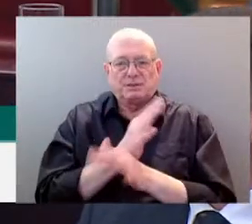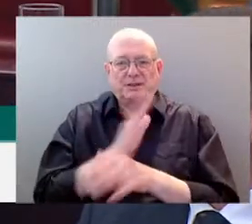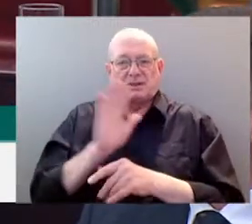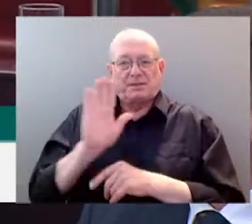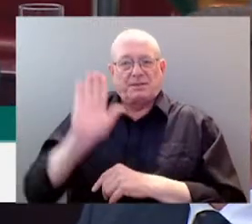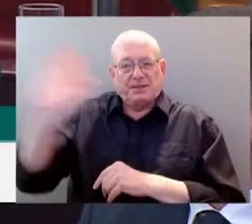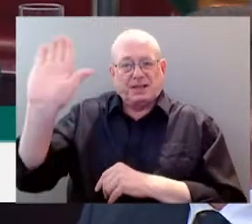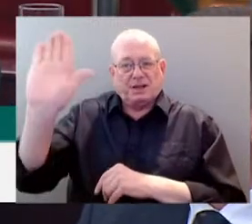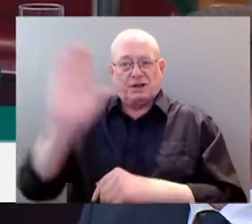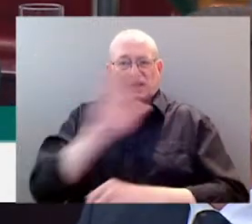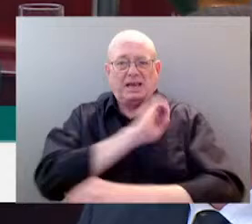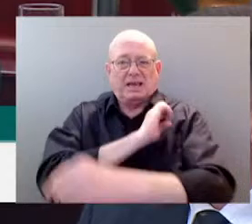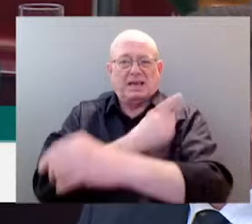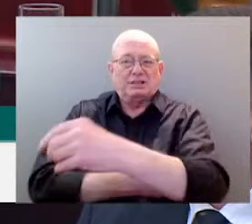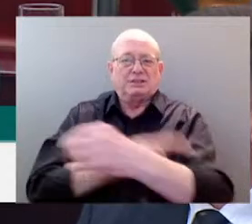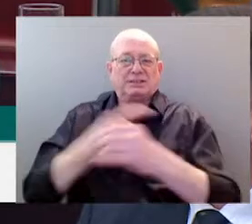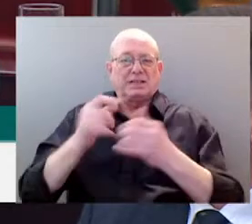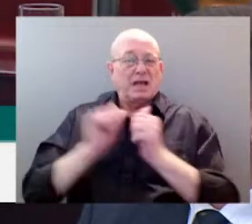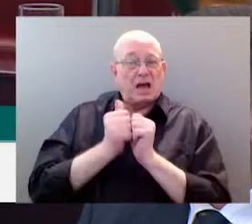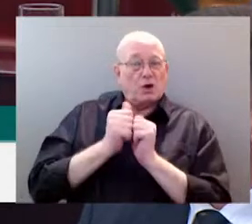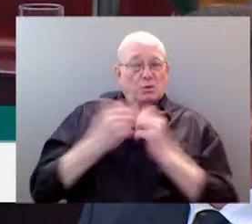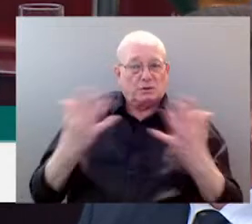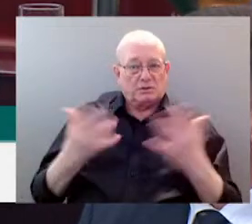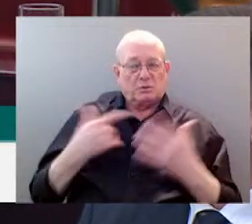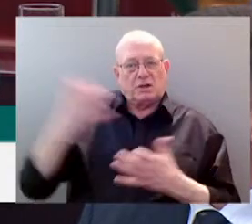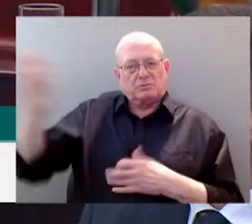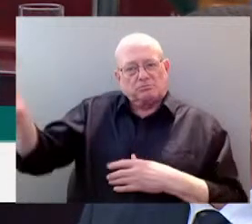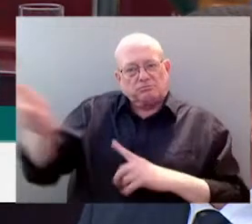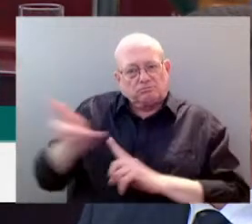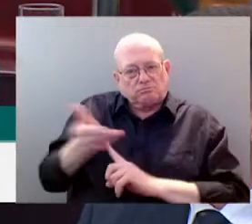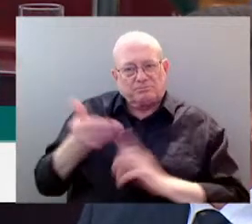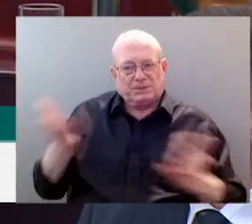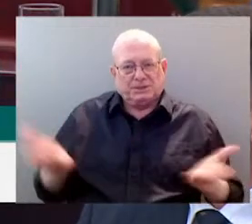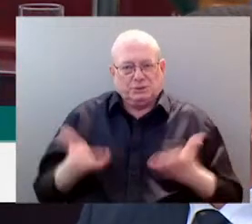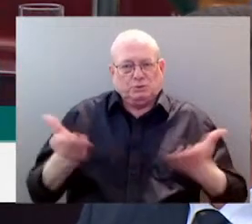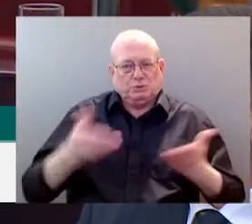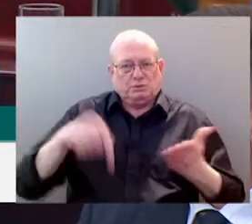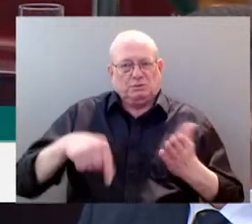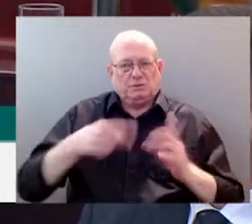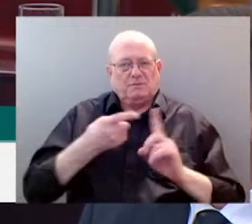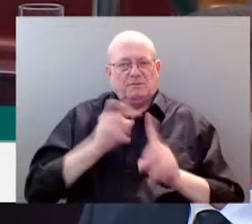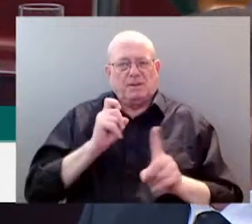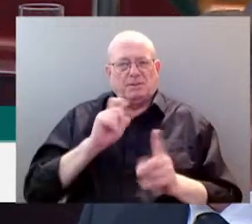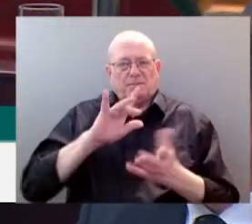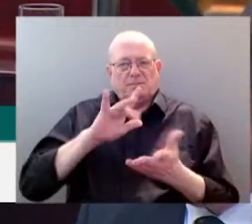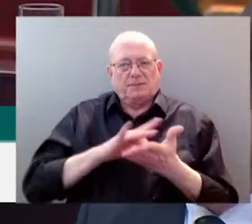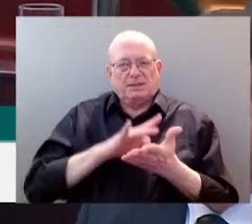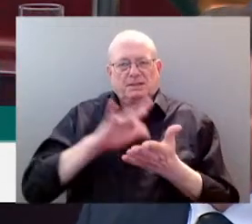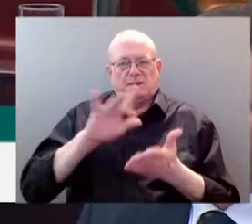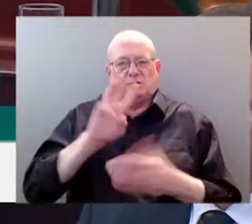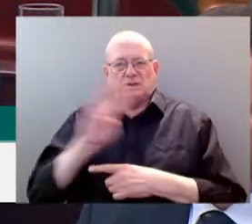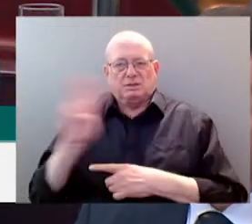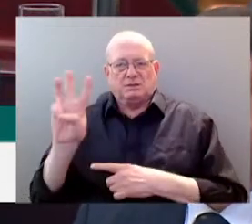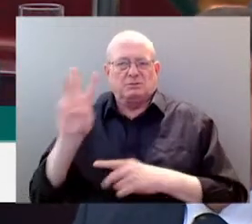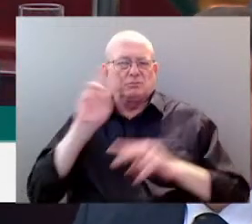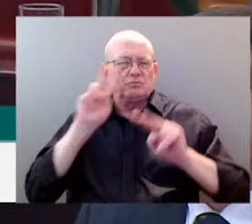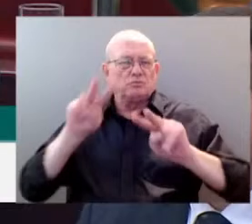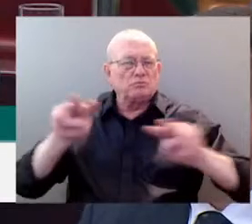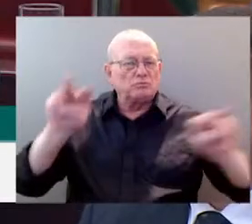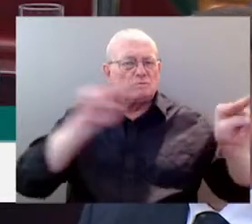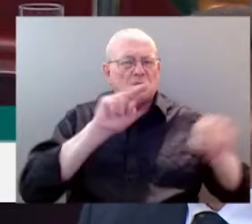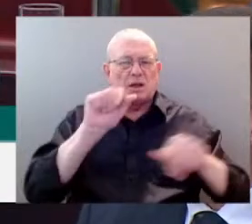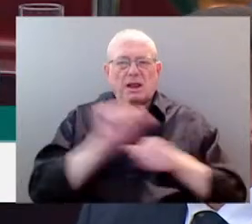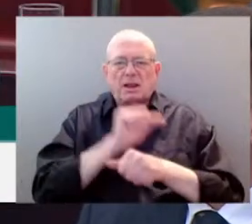the mid CSG Midwest delegation visiting this week they're here to see what Alberta has to offer including hydrogen production Agra food manufacturing research and development University's